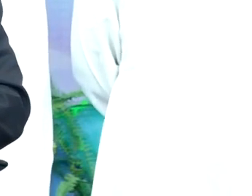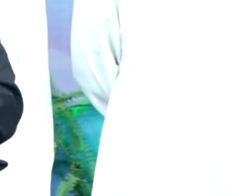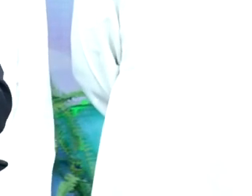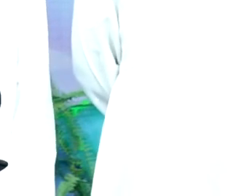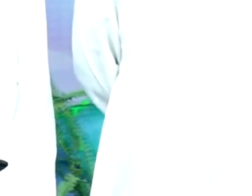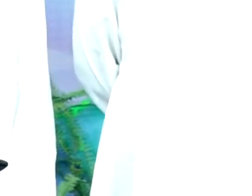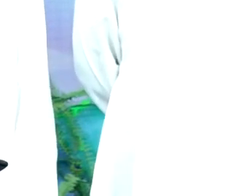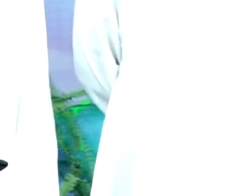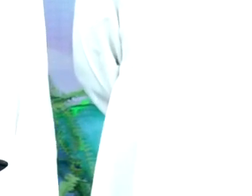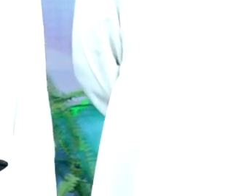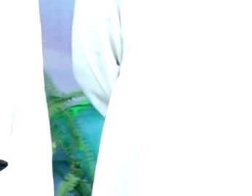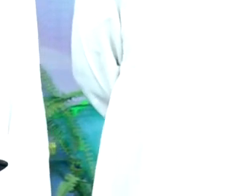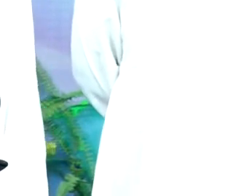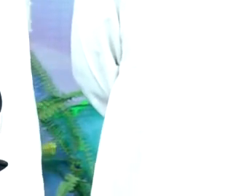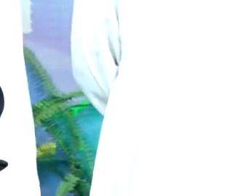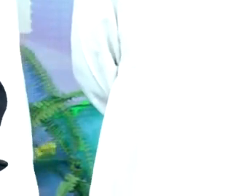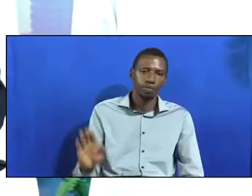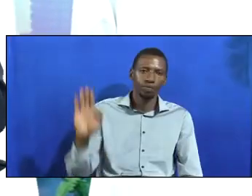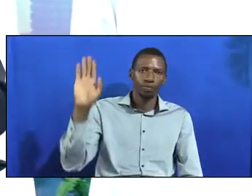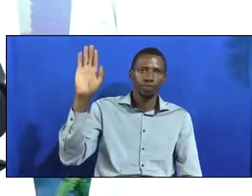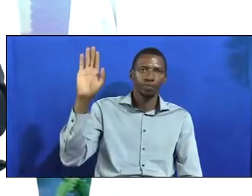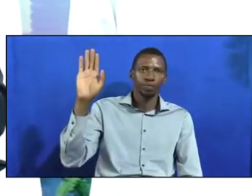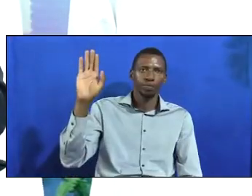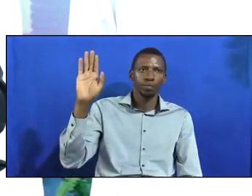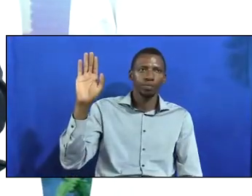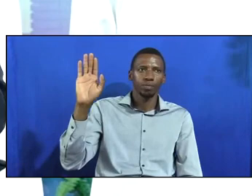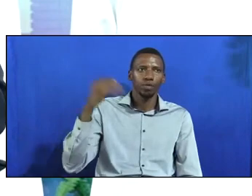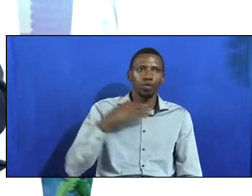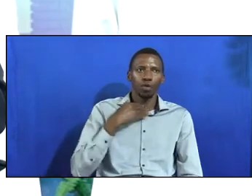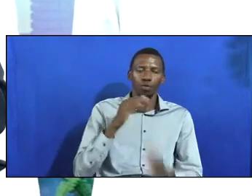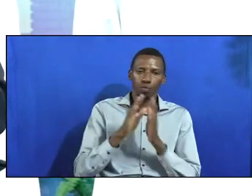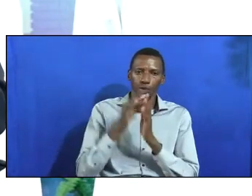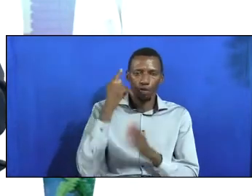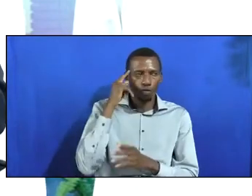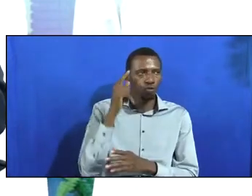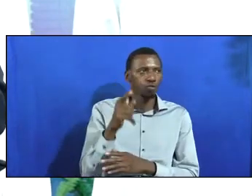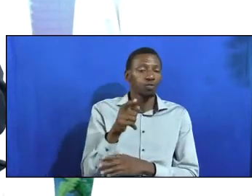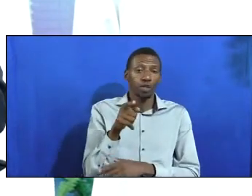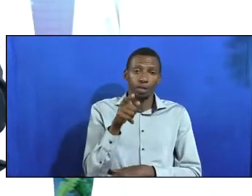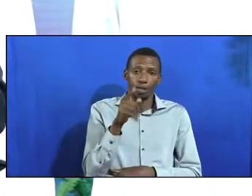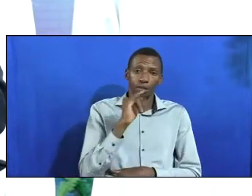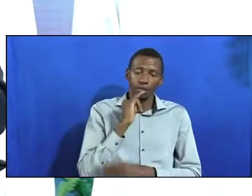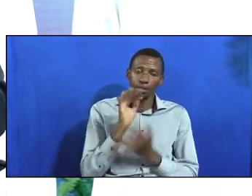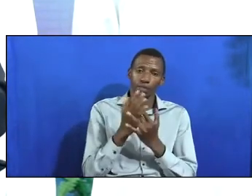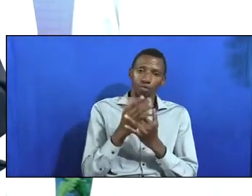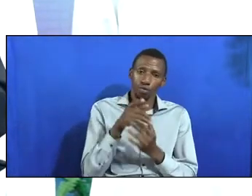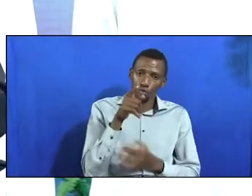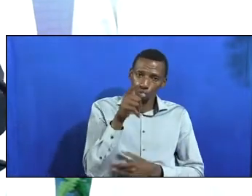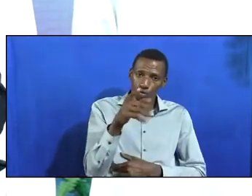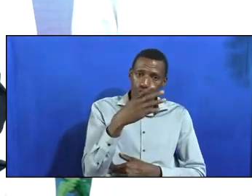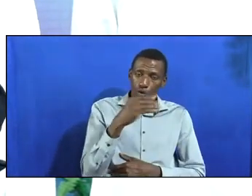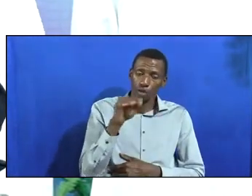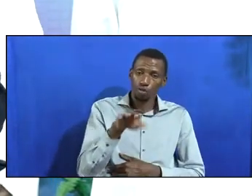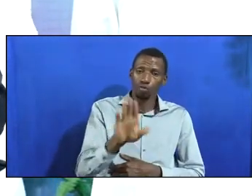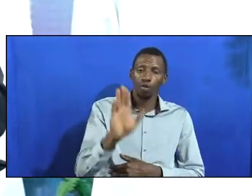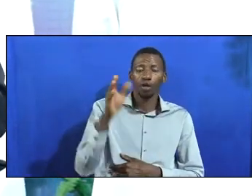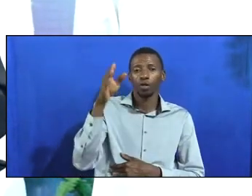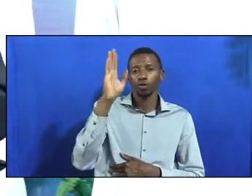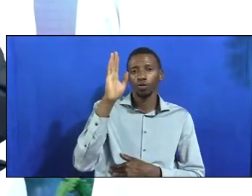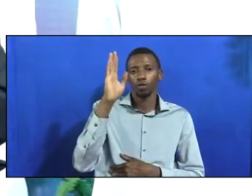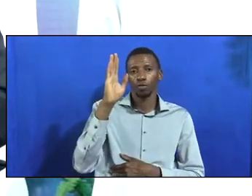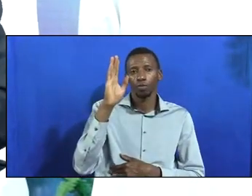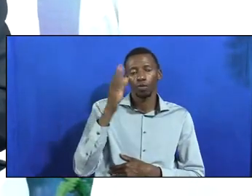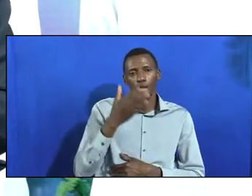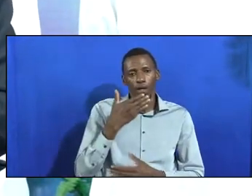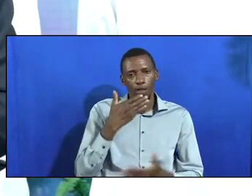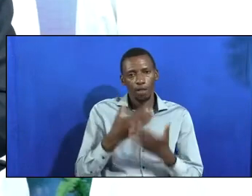you raise up your hand, I want to pray with you. Thank you for those hands. This is between you and your God. Thank you for those hands. And when you